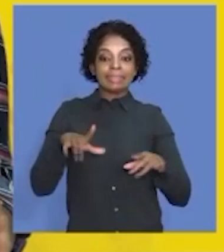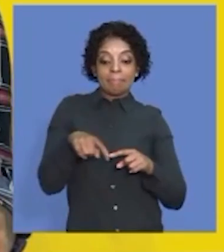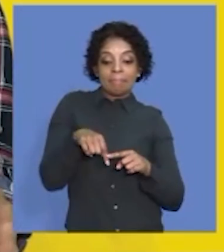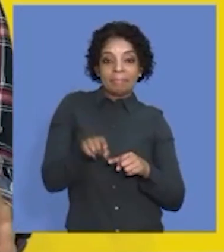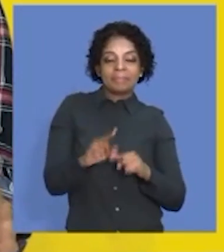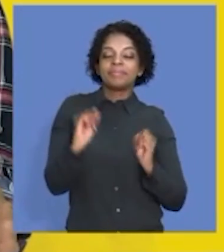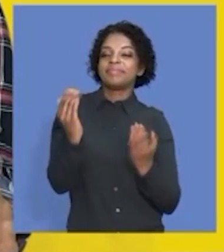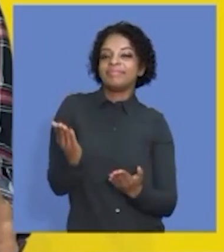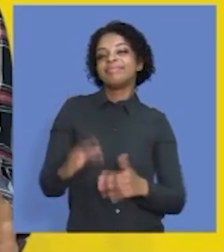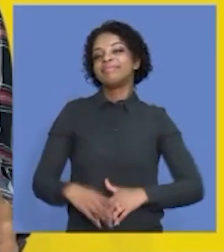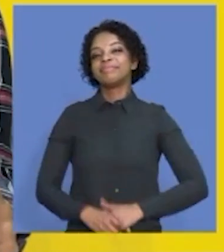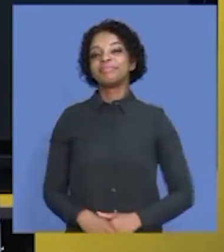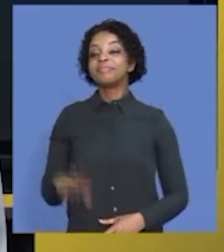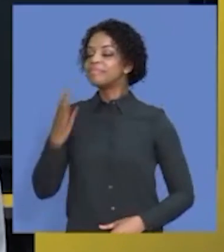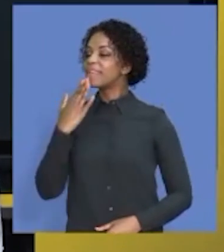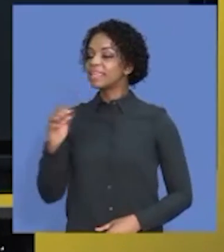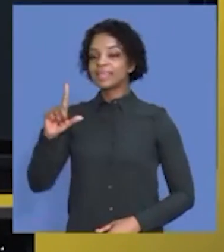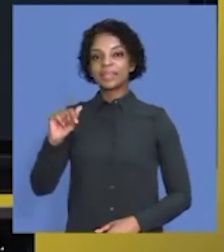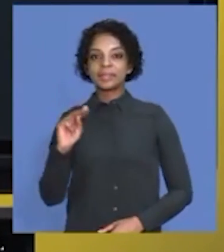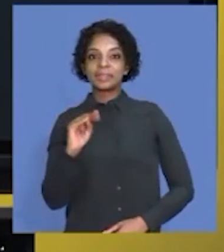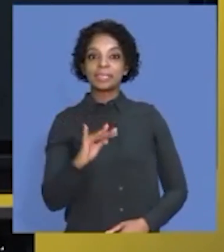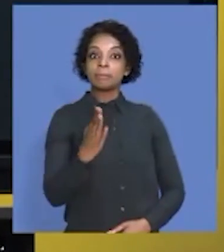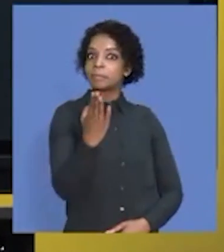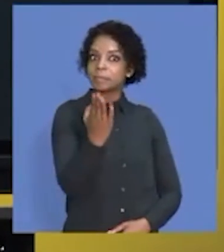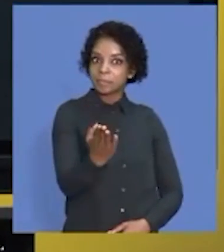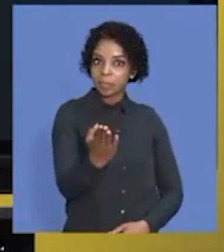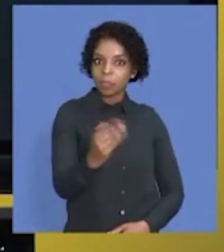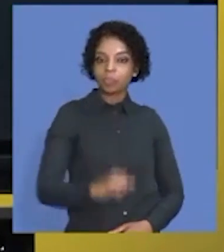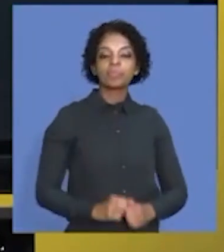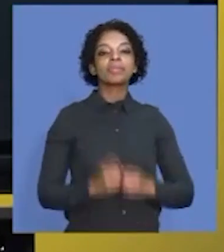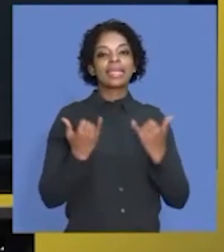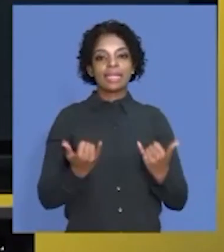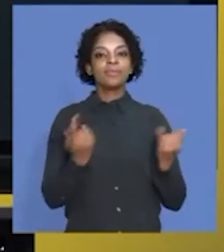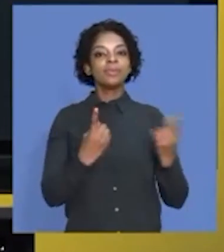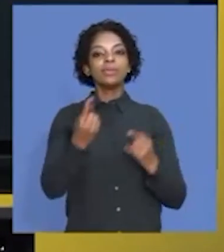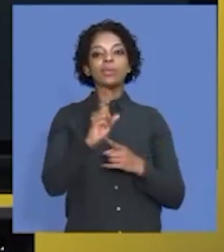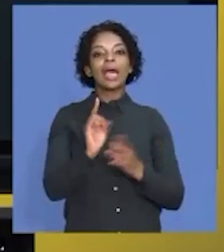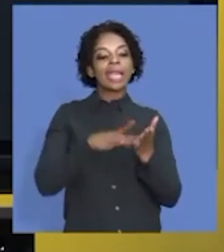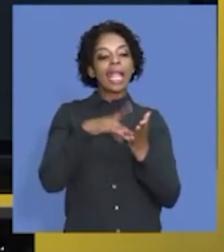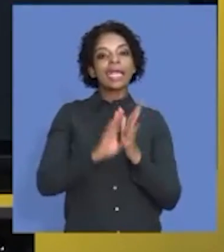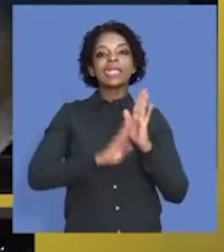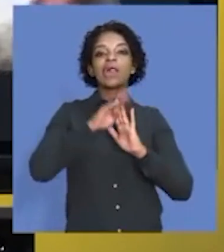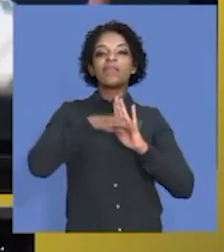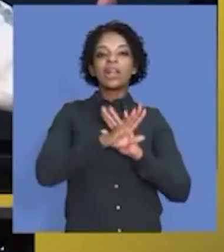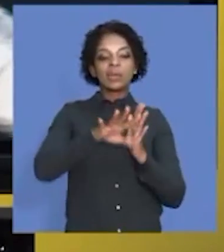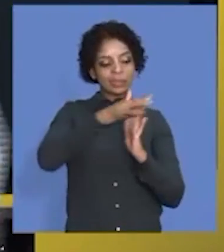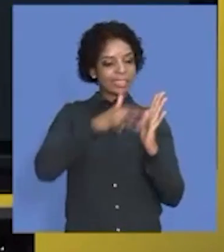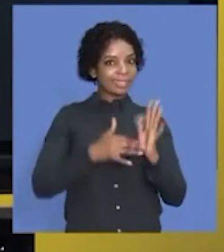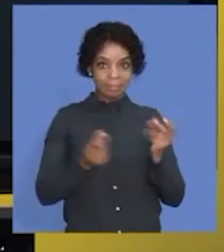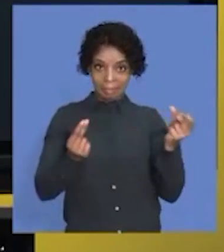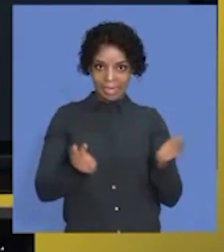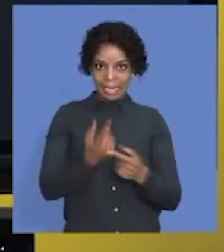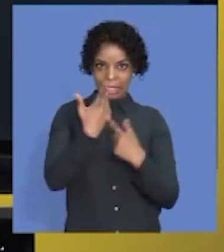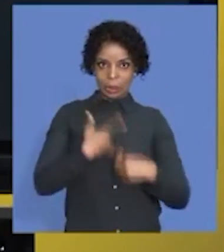Ashraf, and over to you. Thank you, Luni. Guys, cash flow statements. Immediately you go into panic